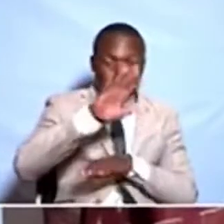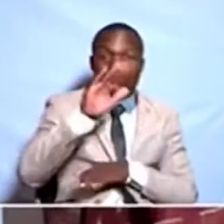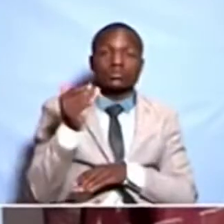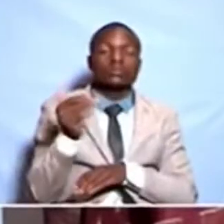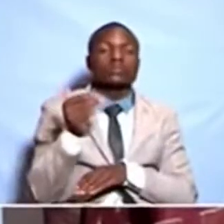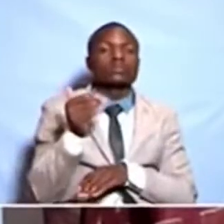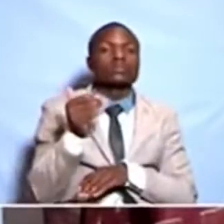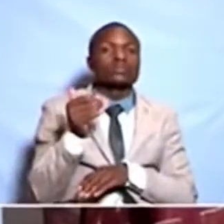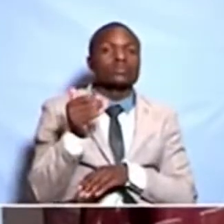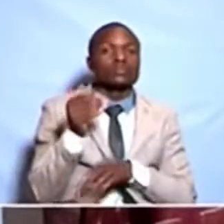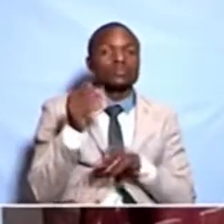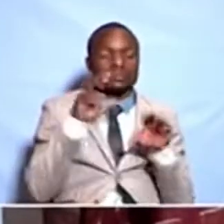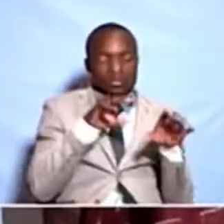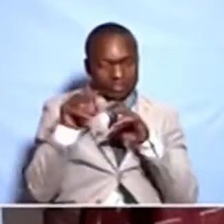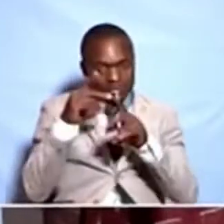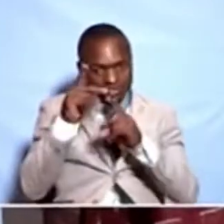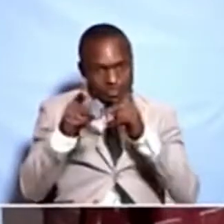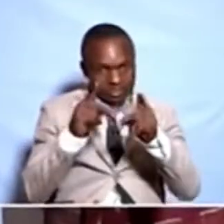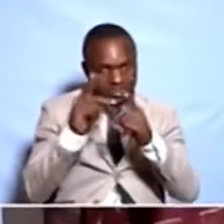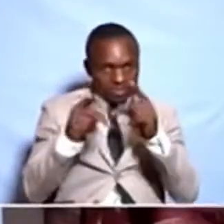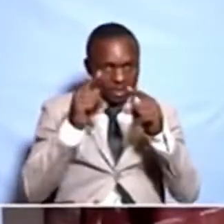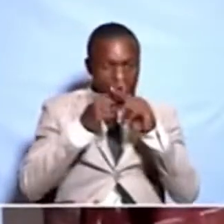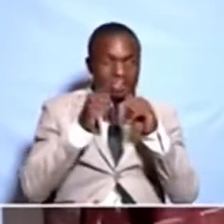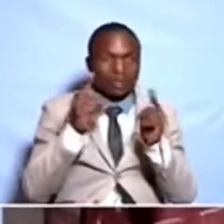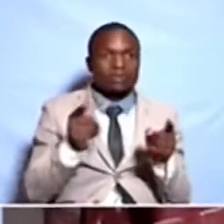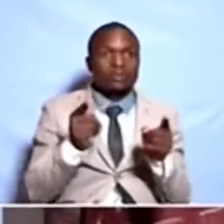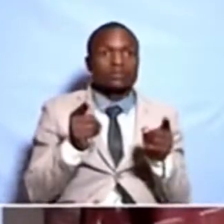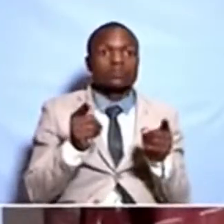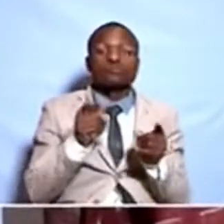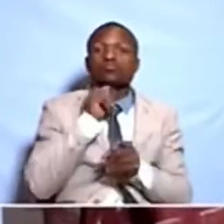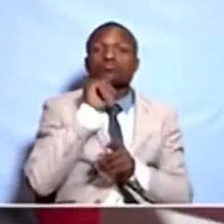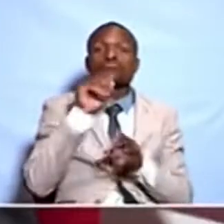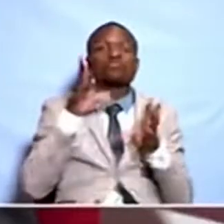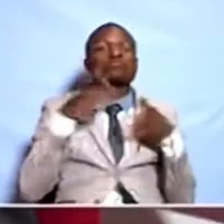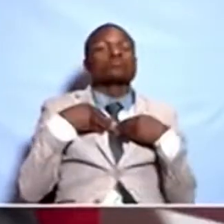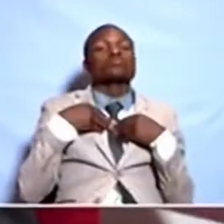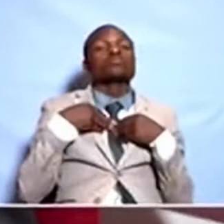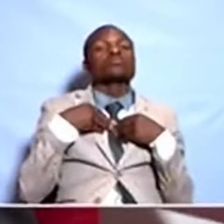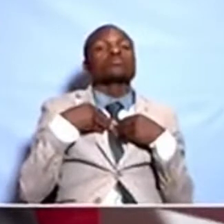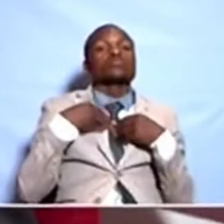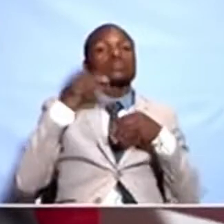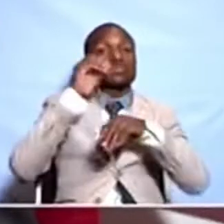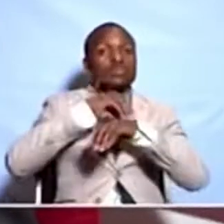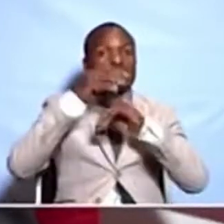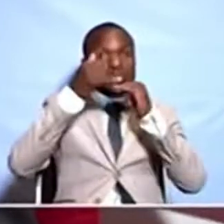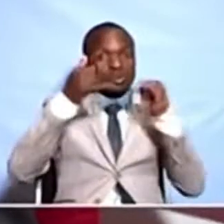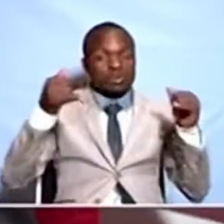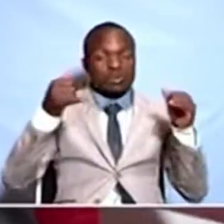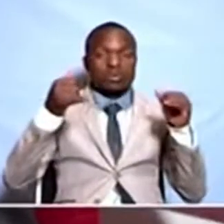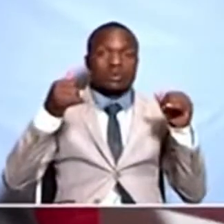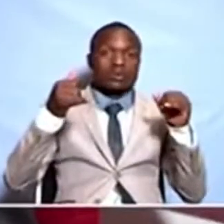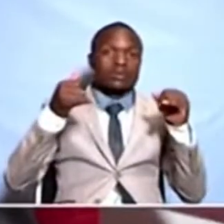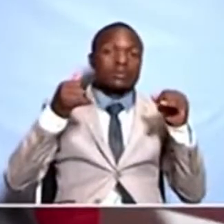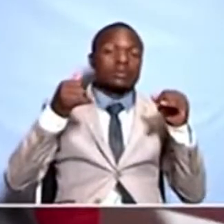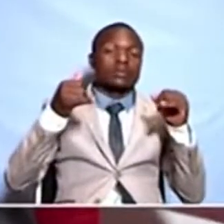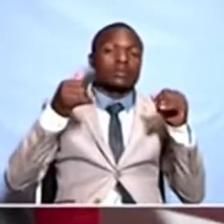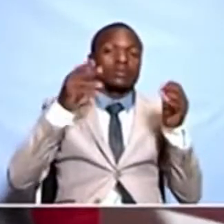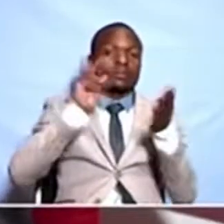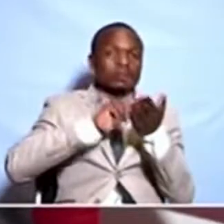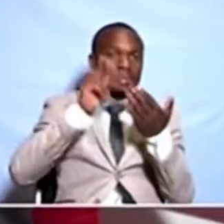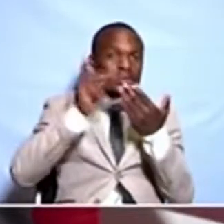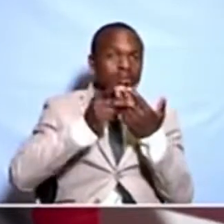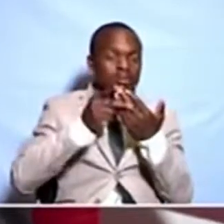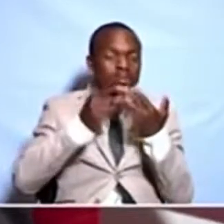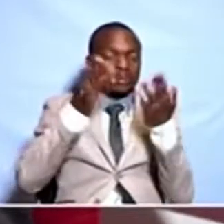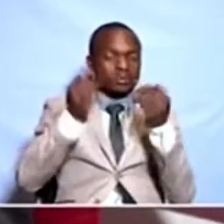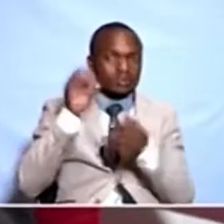then we do the processes. But however, so in short, you don't accept electronic documents. You would want original documents.